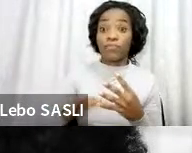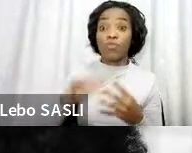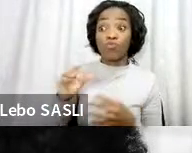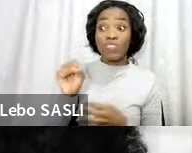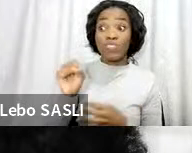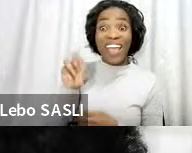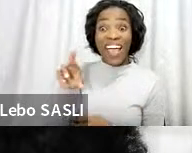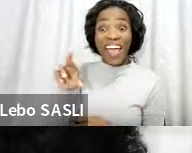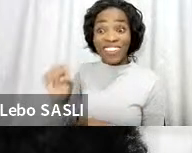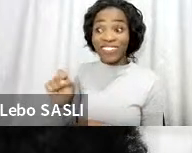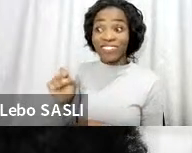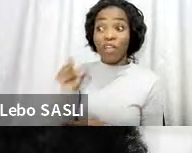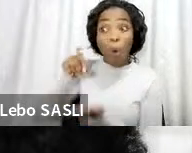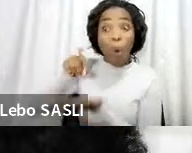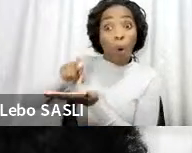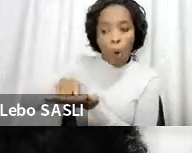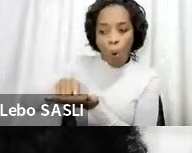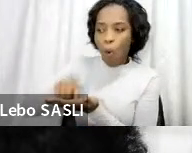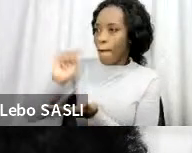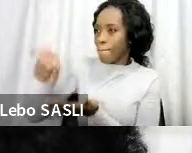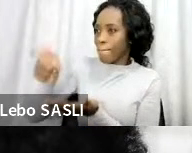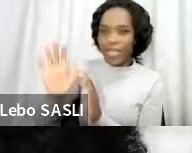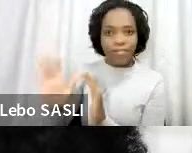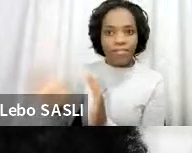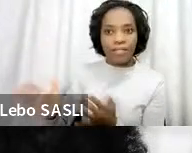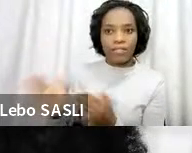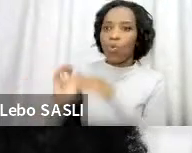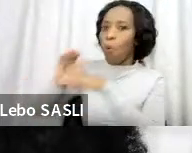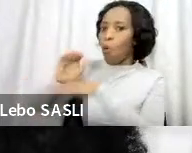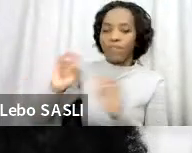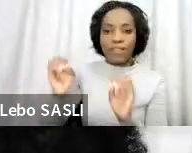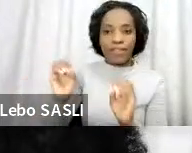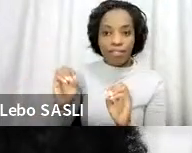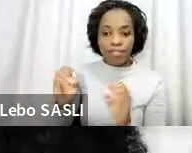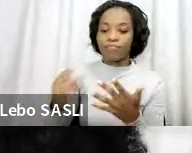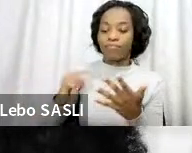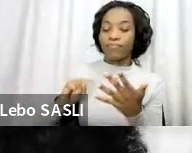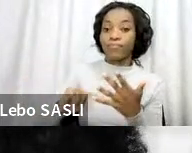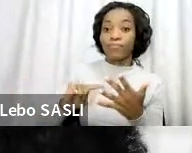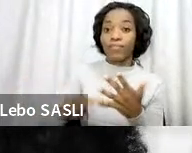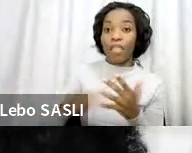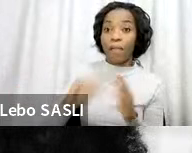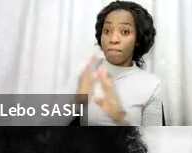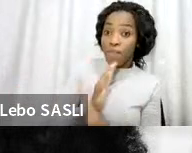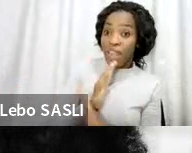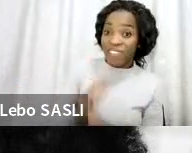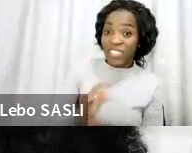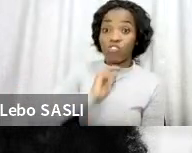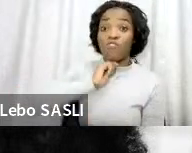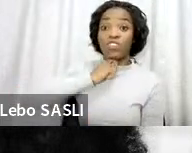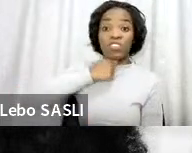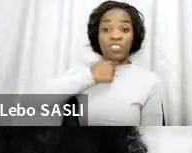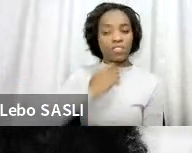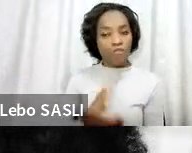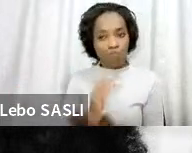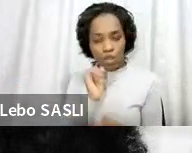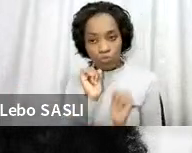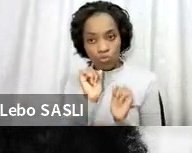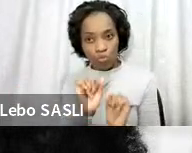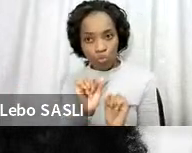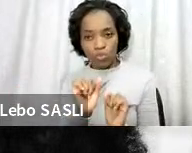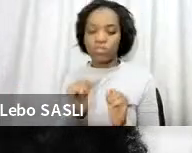SARS. You have the right to privacy and confidentiality. Very, very important. You have the right to